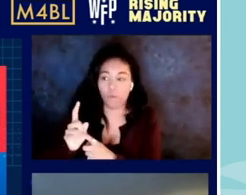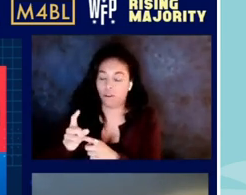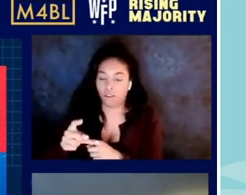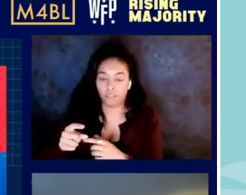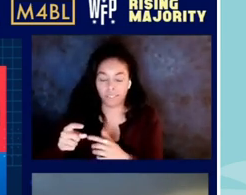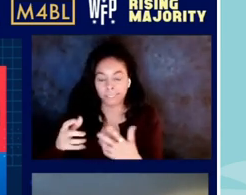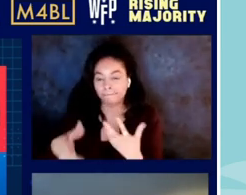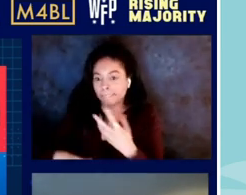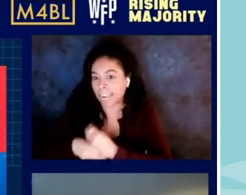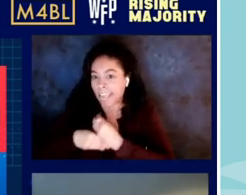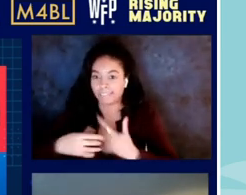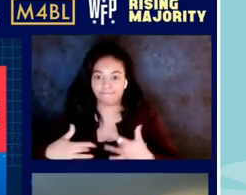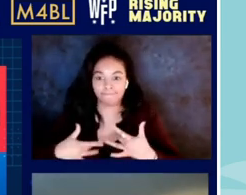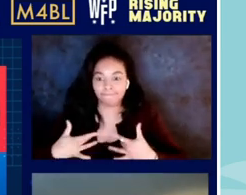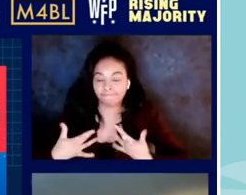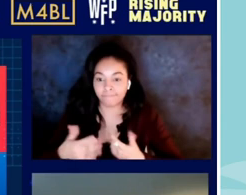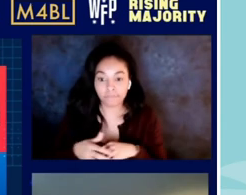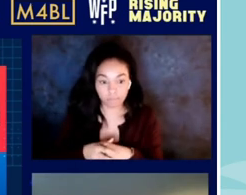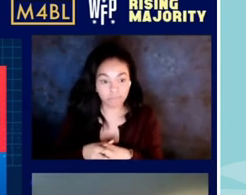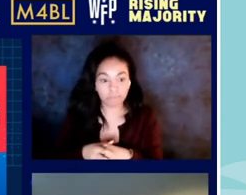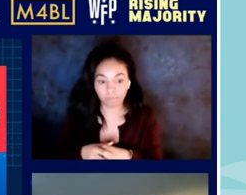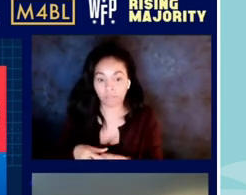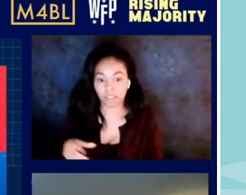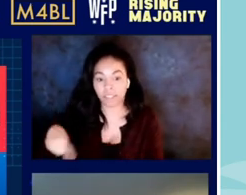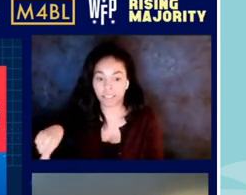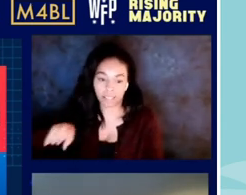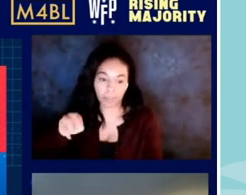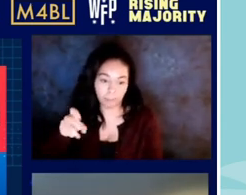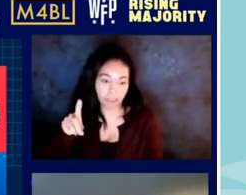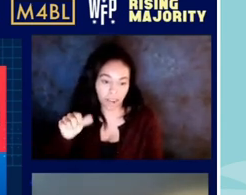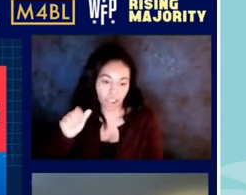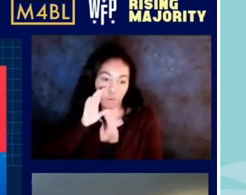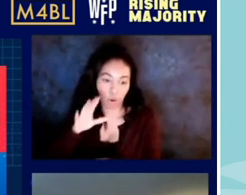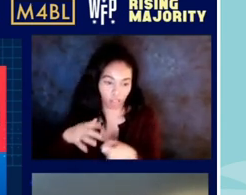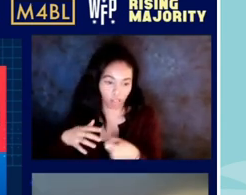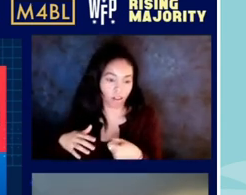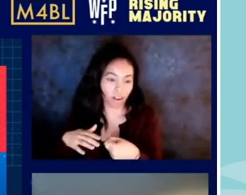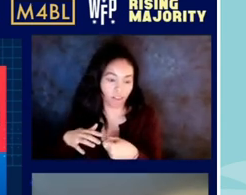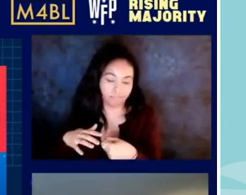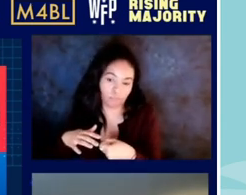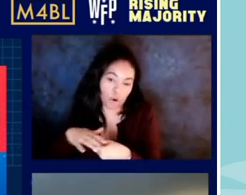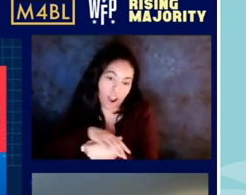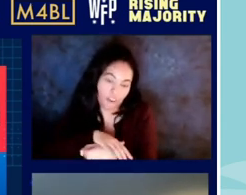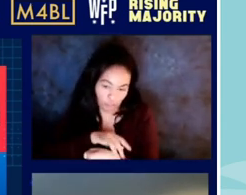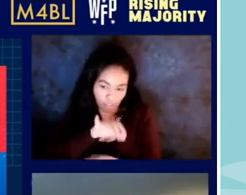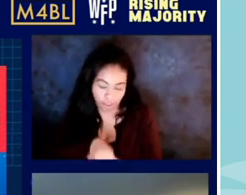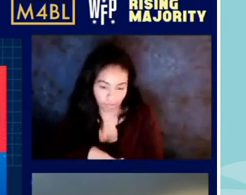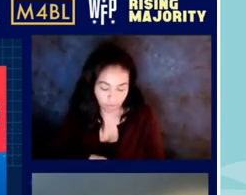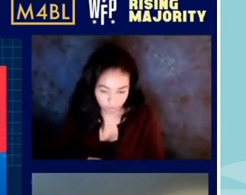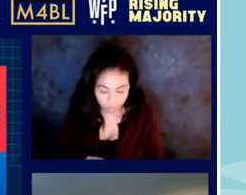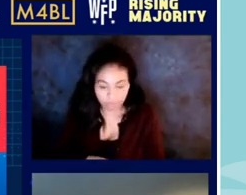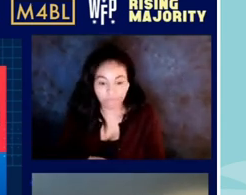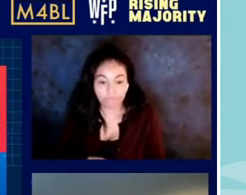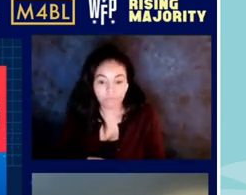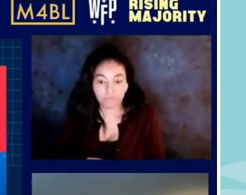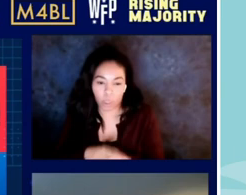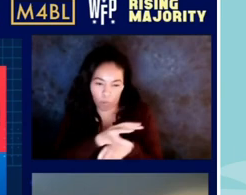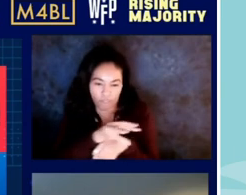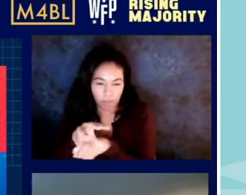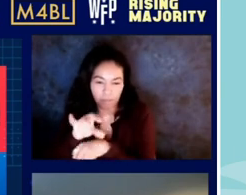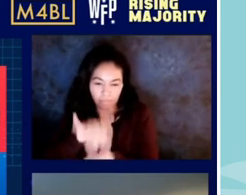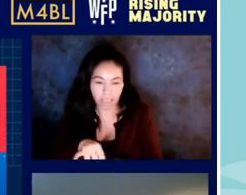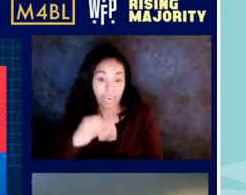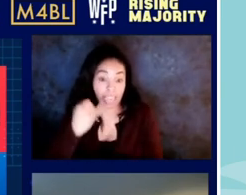So they will very likely cover, you know, your interruption if you do it within the